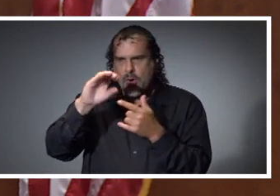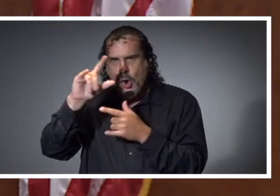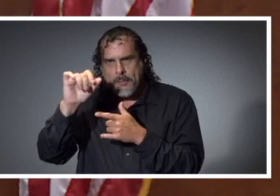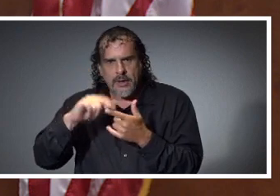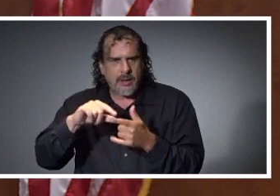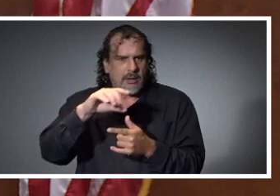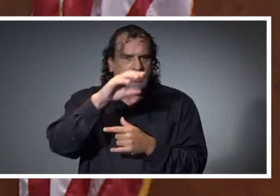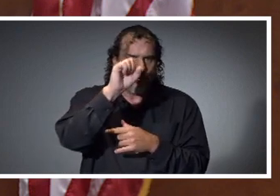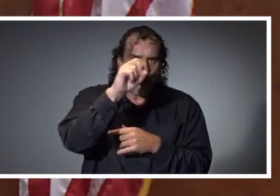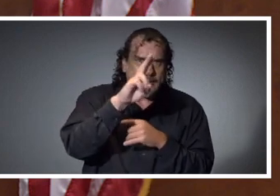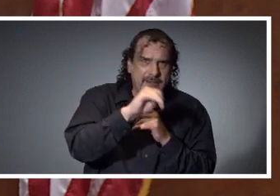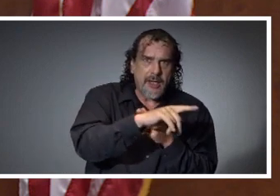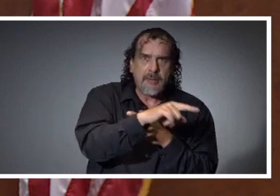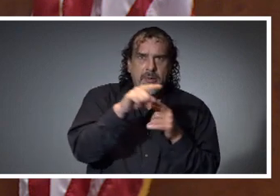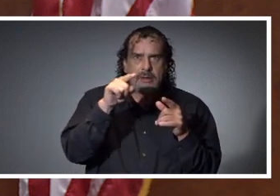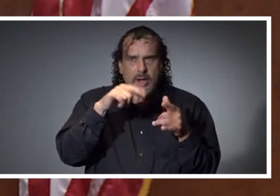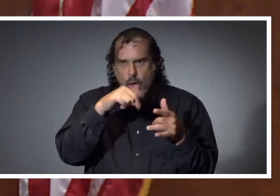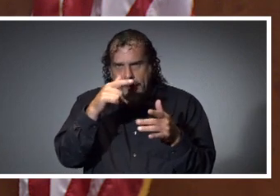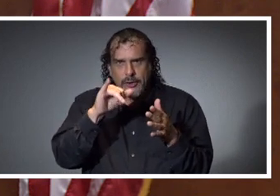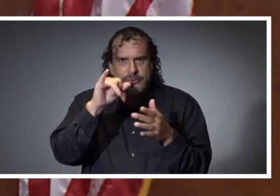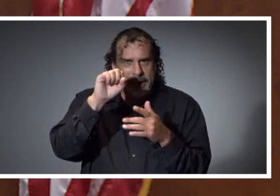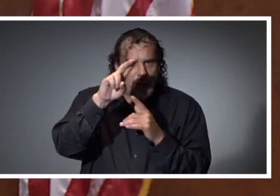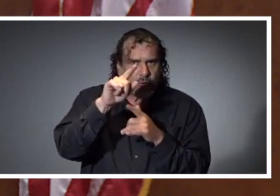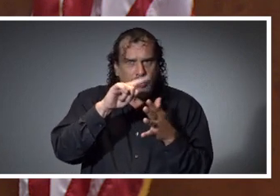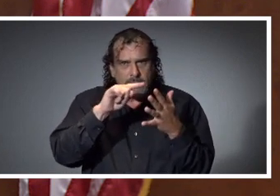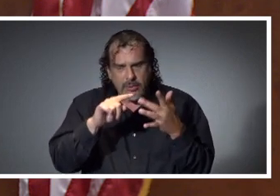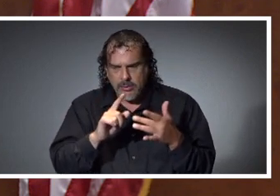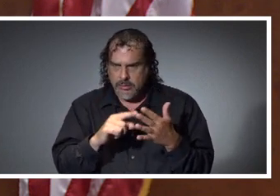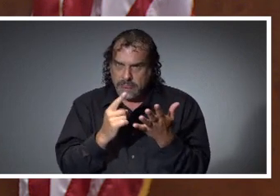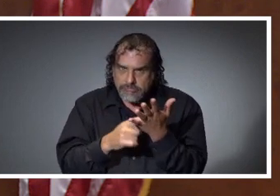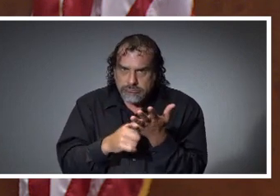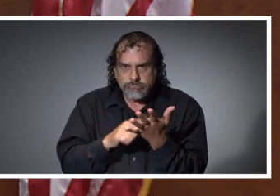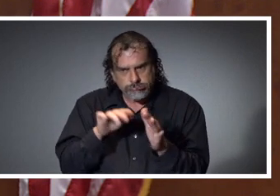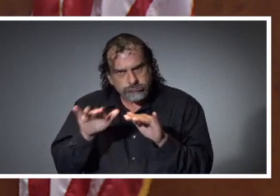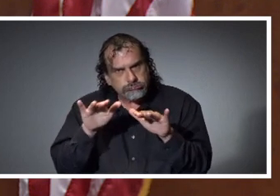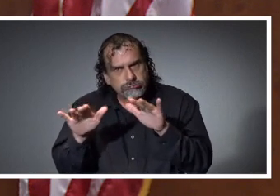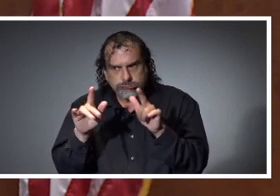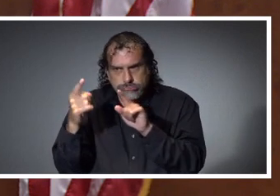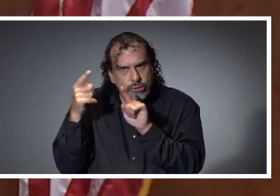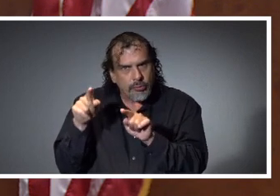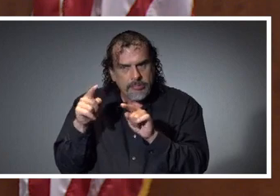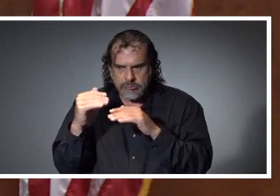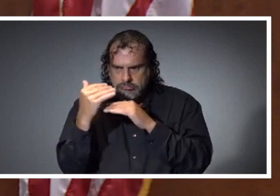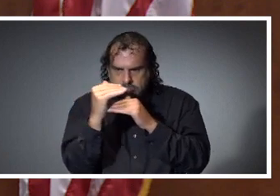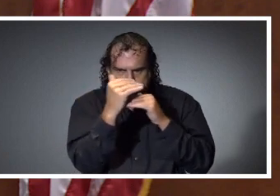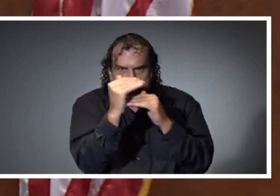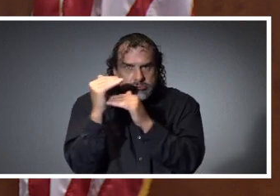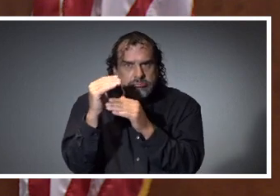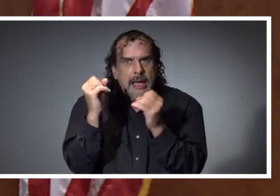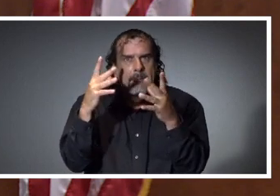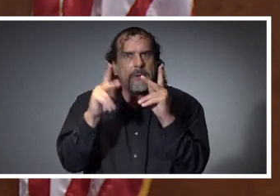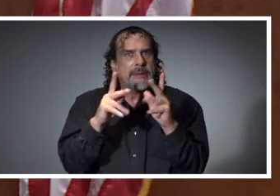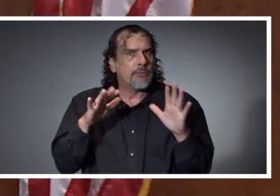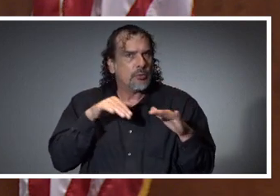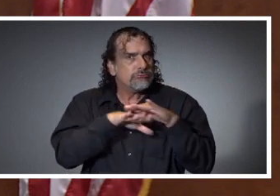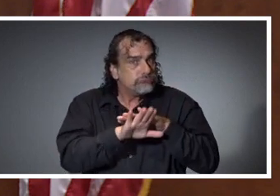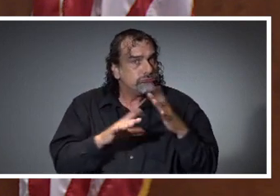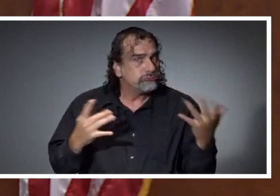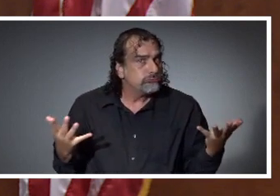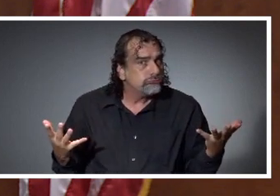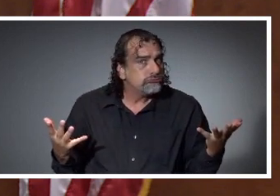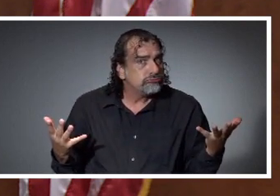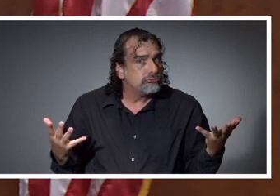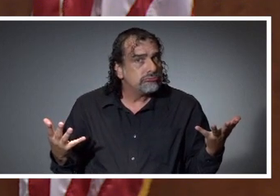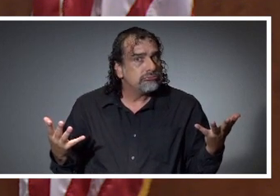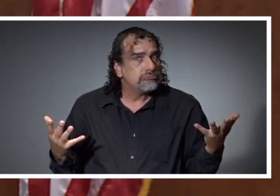others, looking at the potential for an agreement on what it would look like. And so, you know,